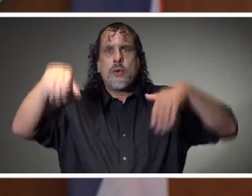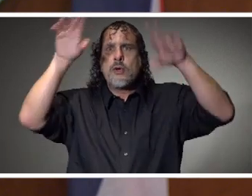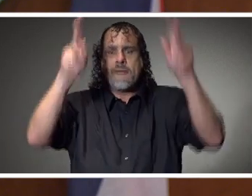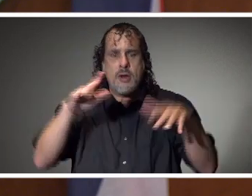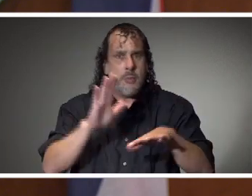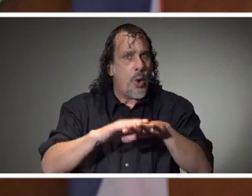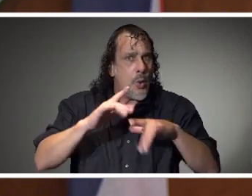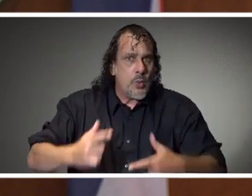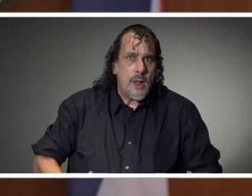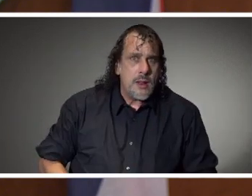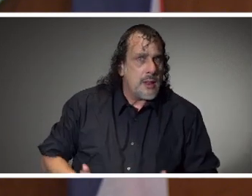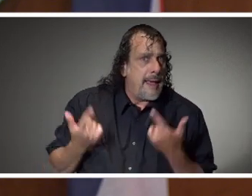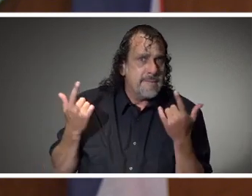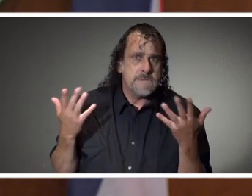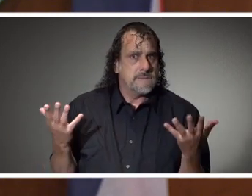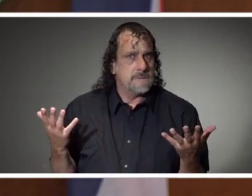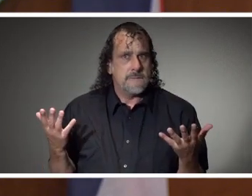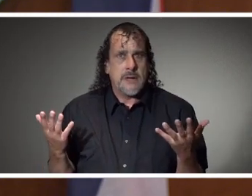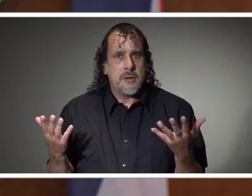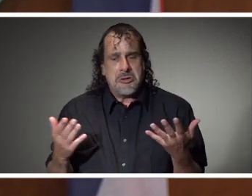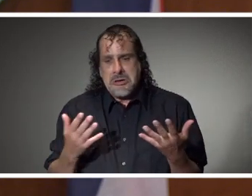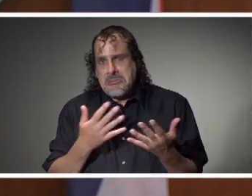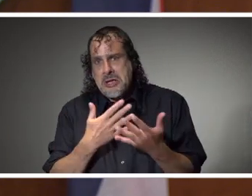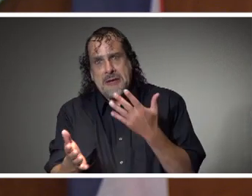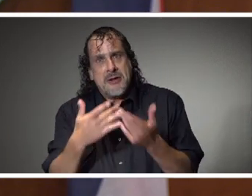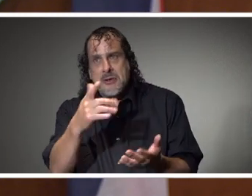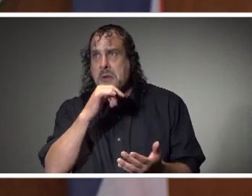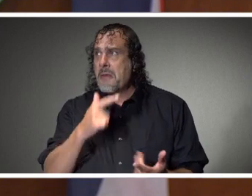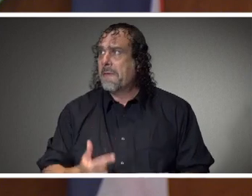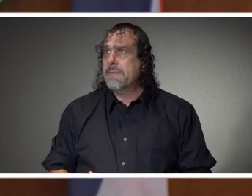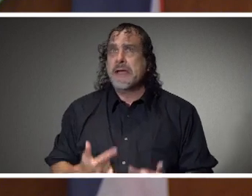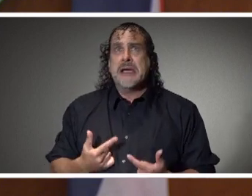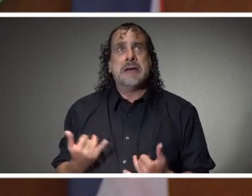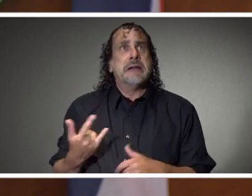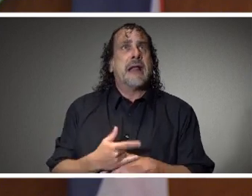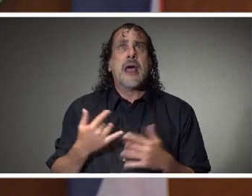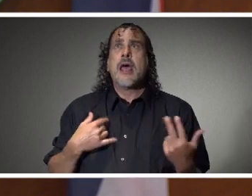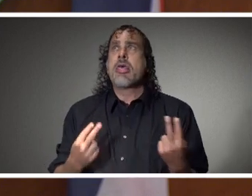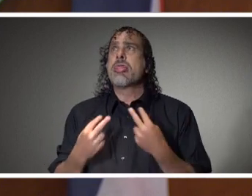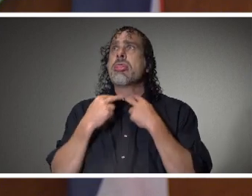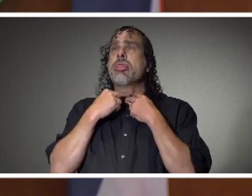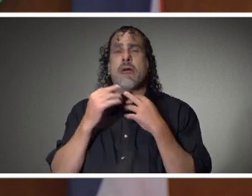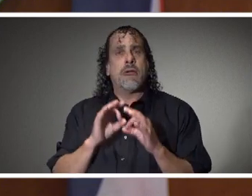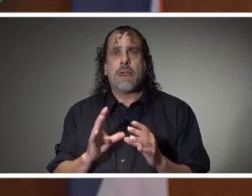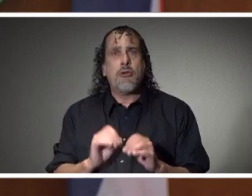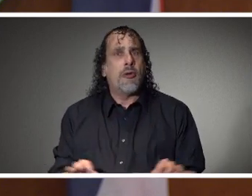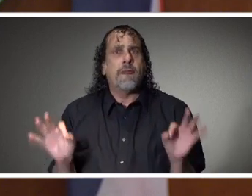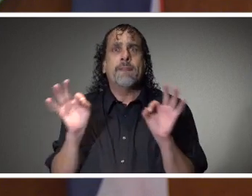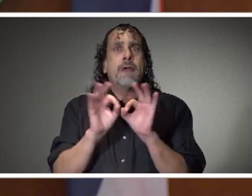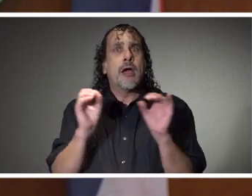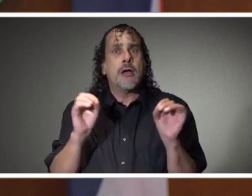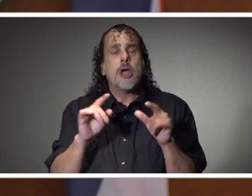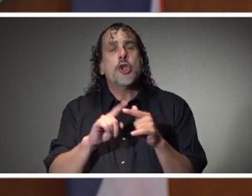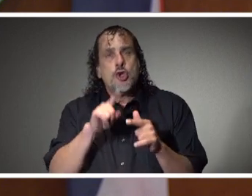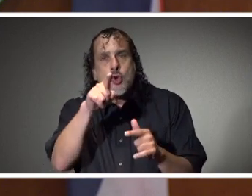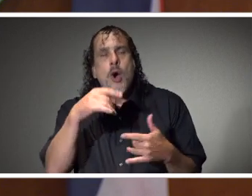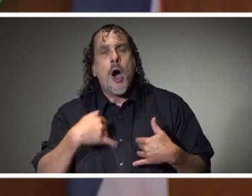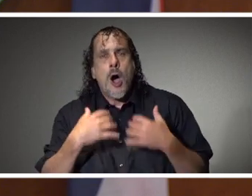life. Even if you do not feel it today, you are valued. You are